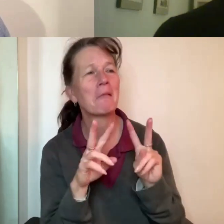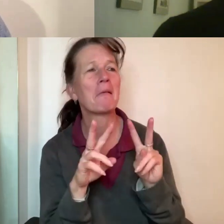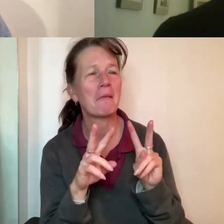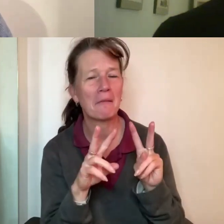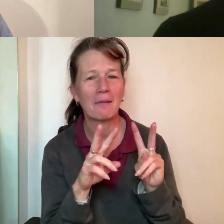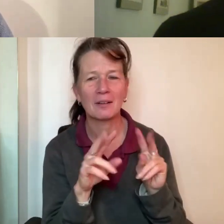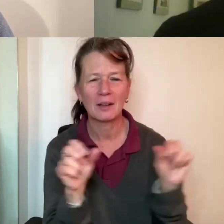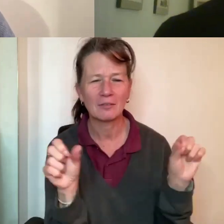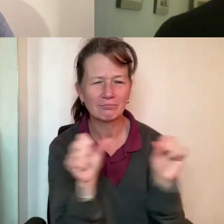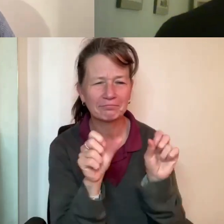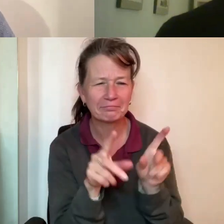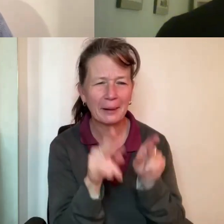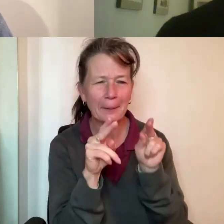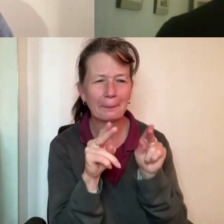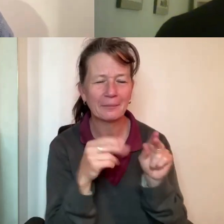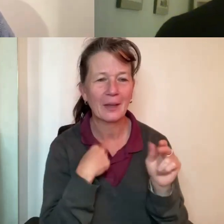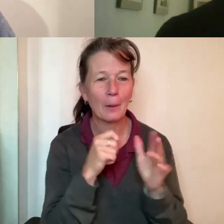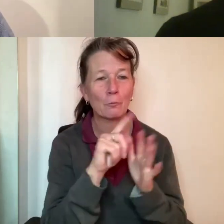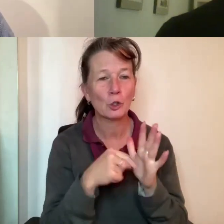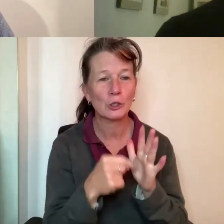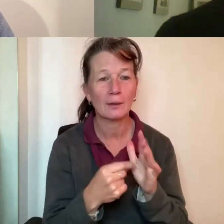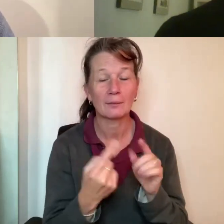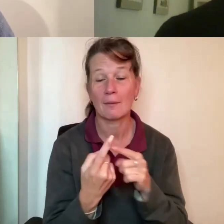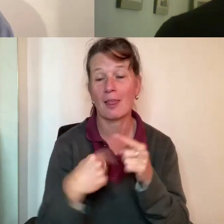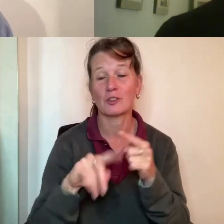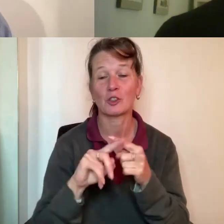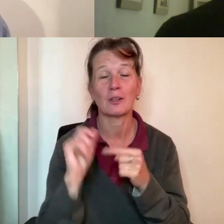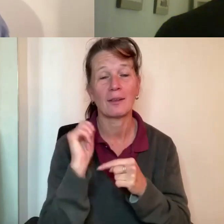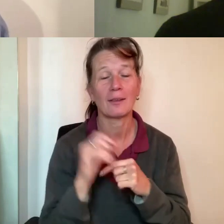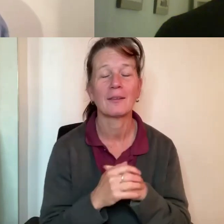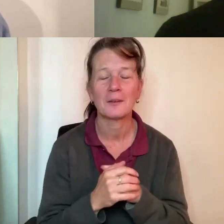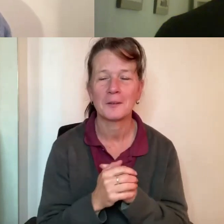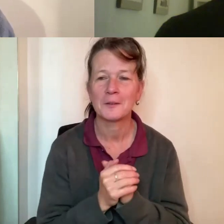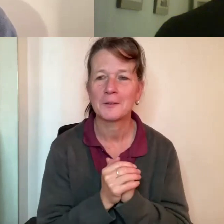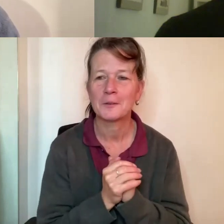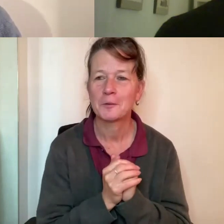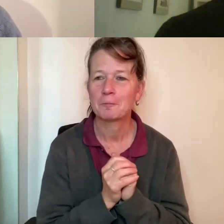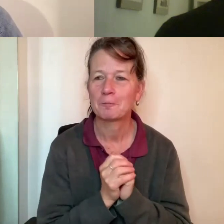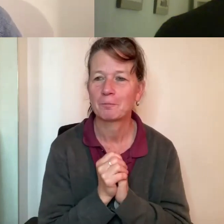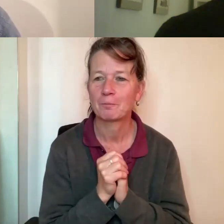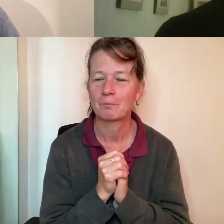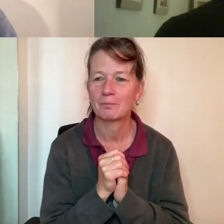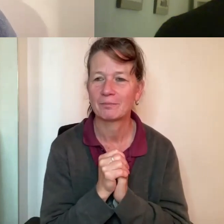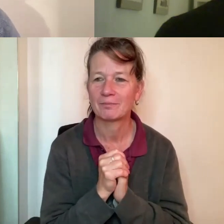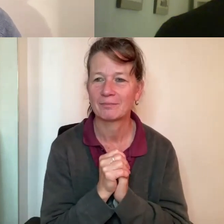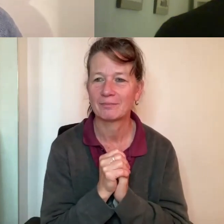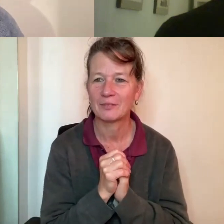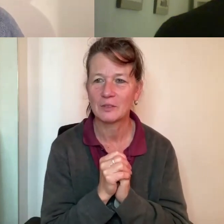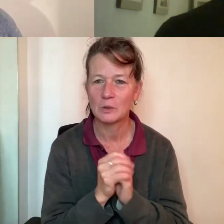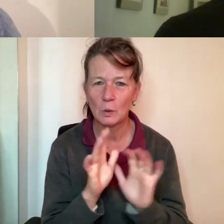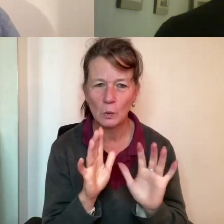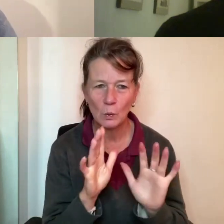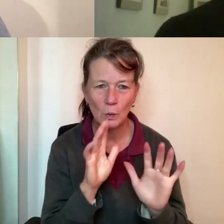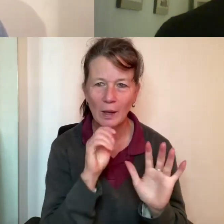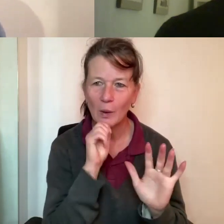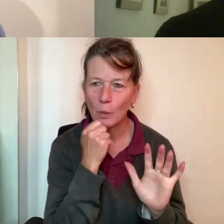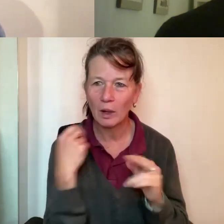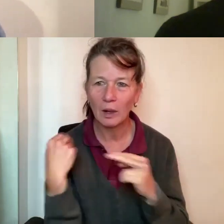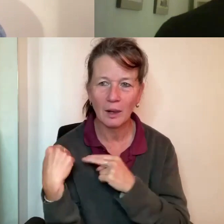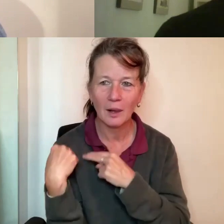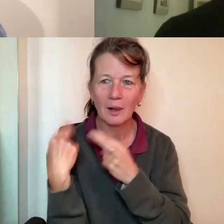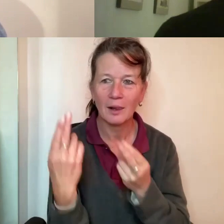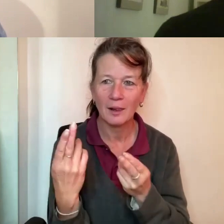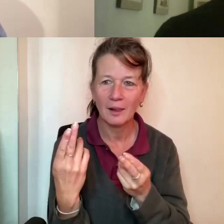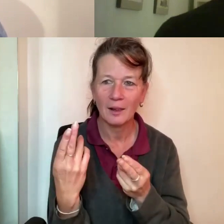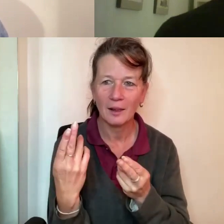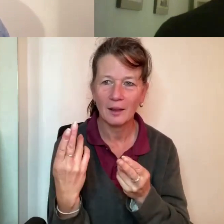a little bit of our project from last year out of her mouth. So in a second, I'm going to hand over a little